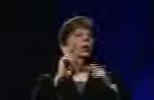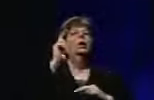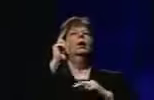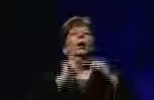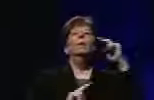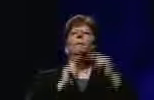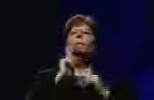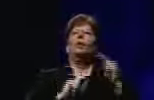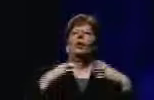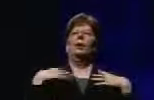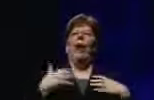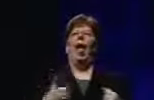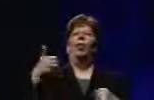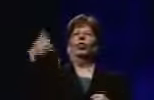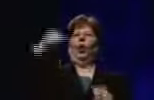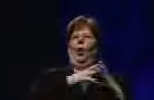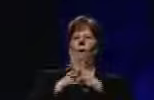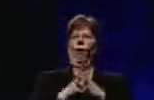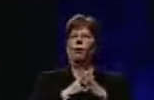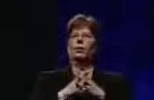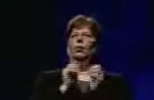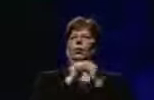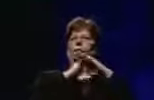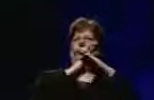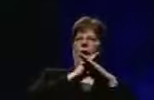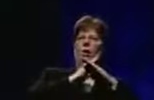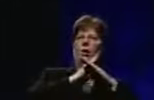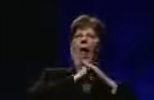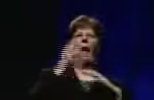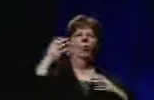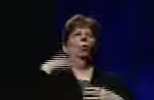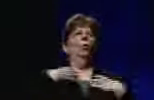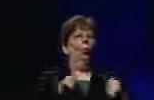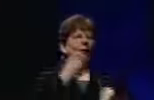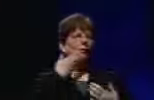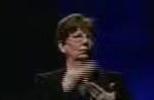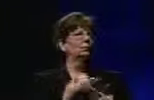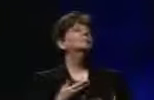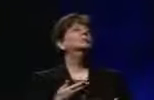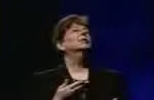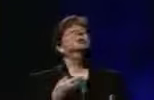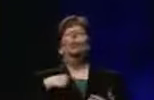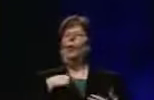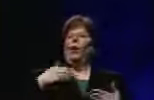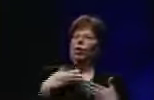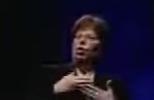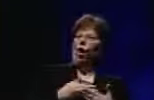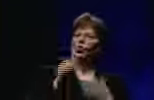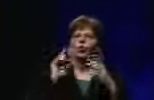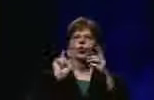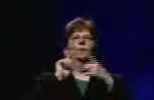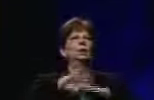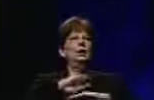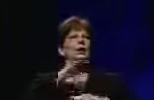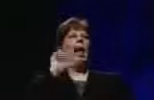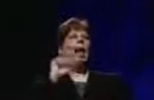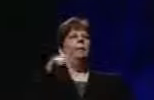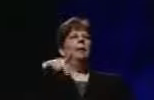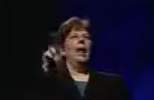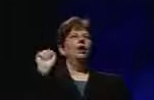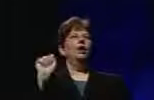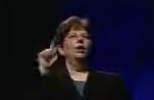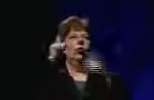a healthier America with prevention and with wellness. We're closer than we've ever been to meeting APHA's